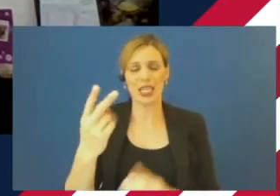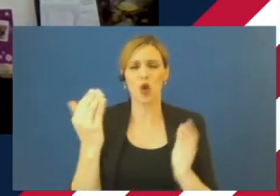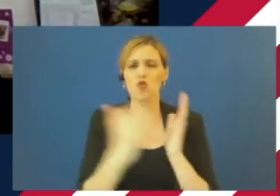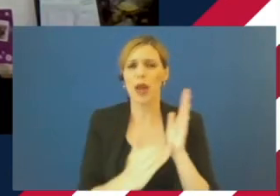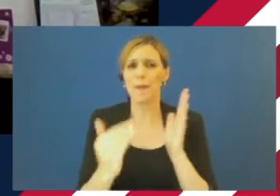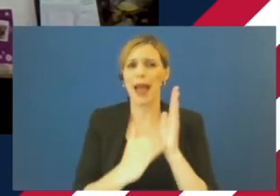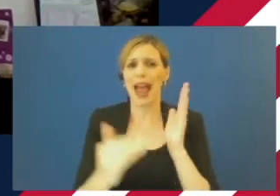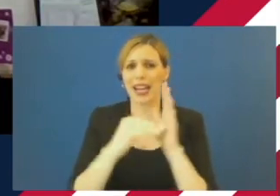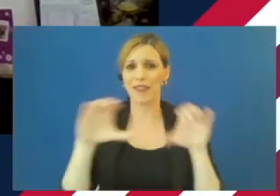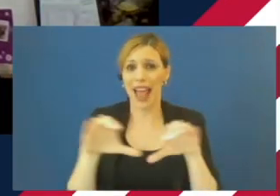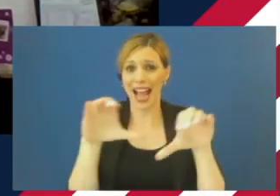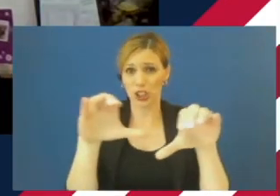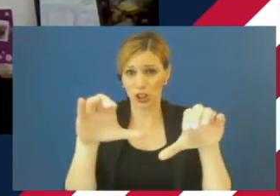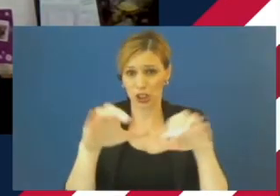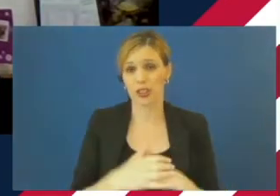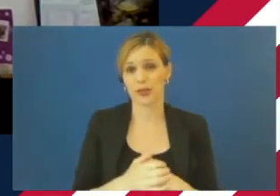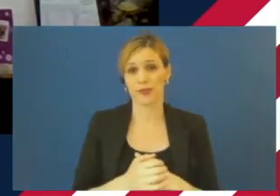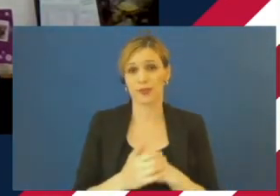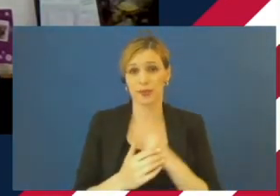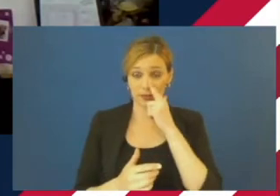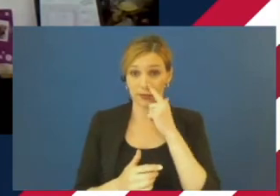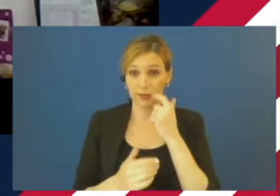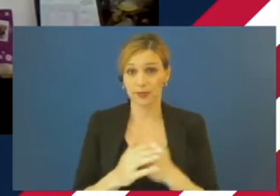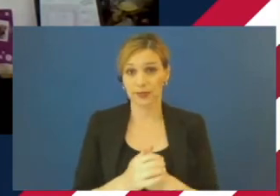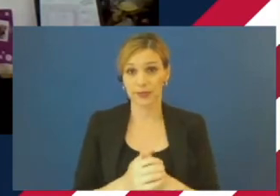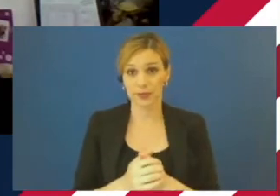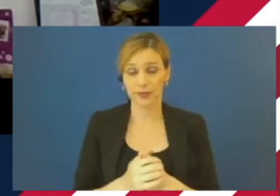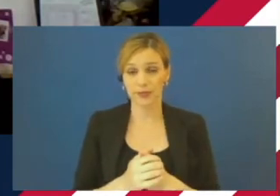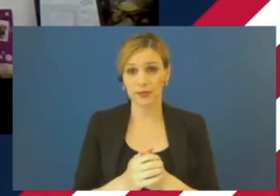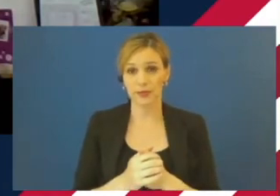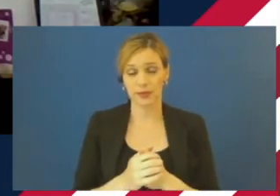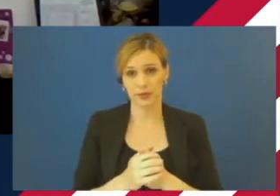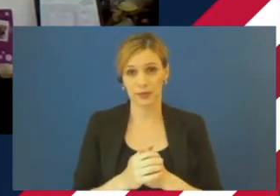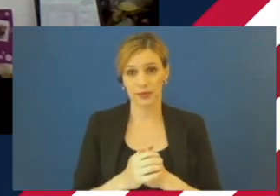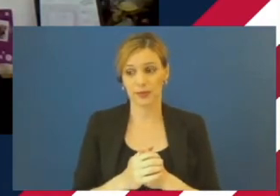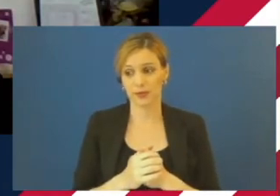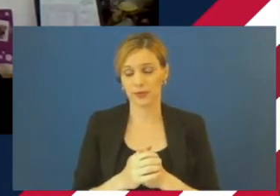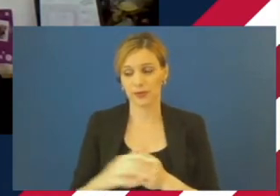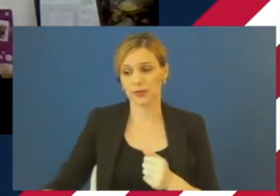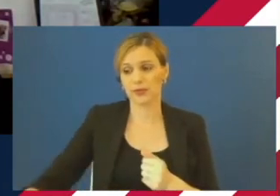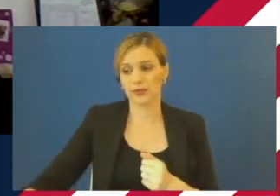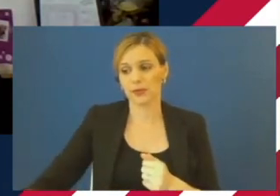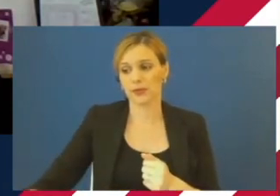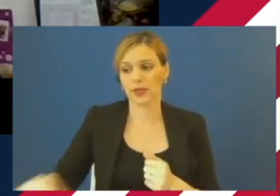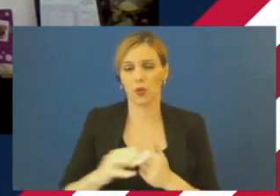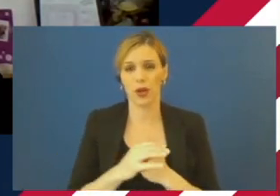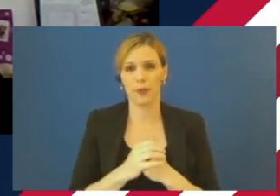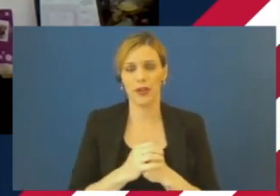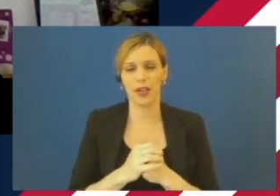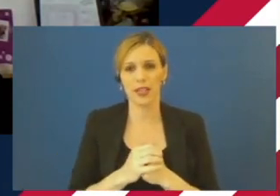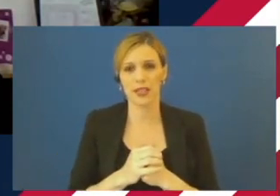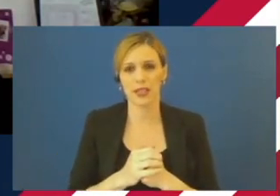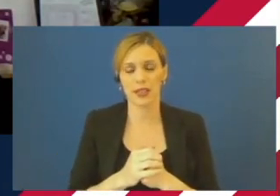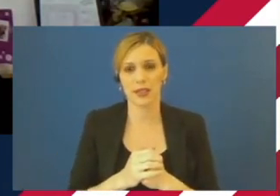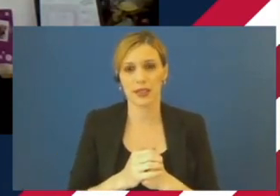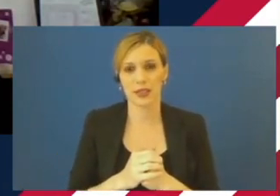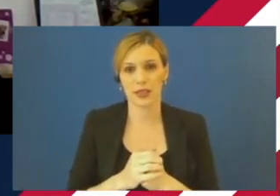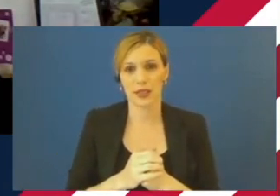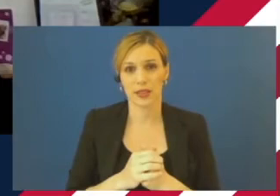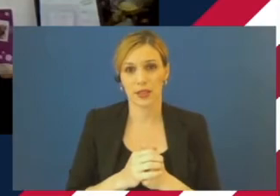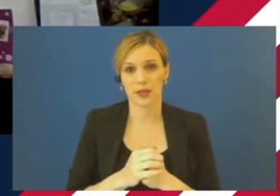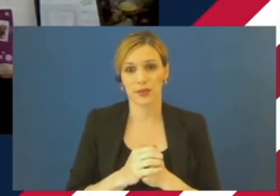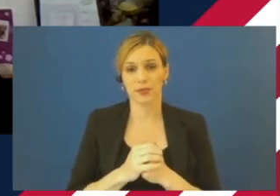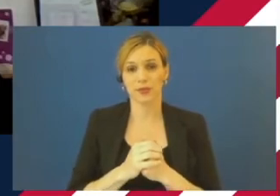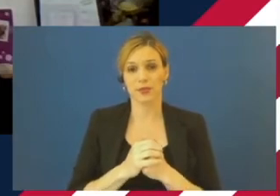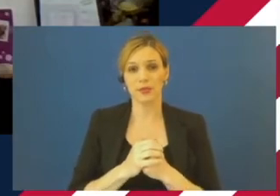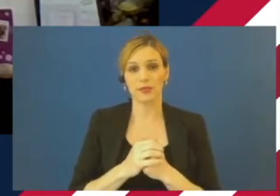as shortening comment periods. That's what we recently experienced with the NAAQS standards, and just seeing that the fact that they wouldn't even extend their